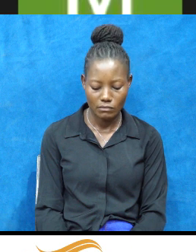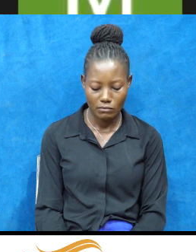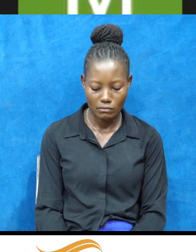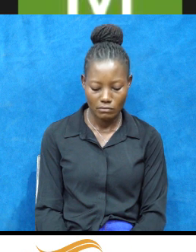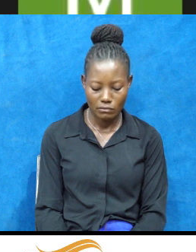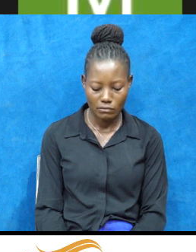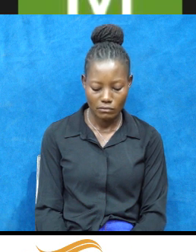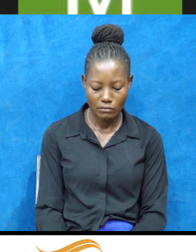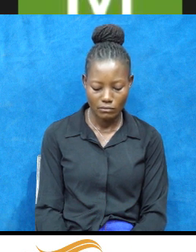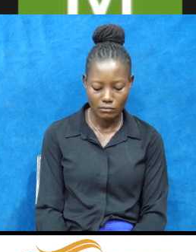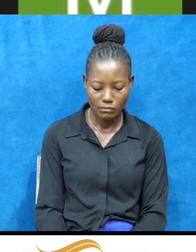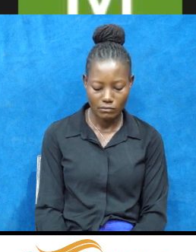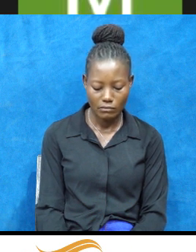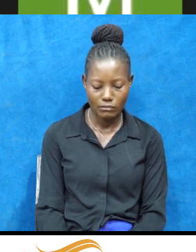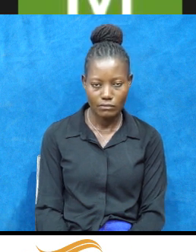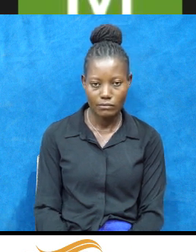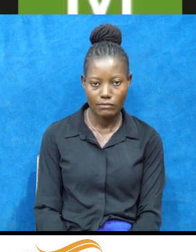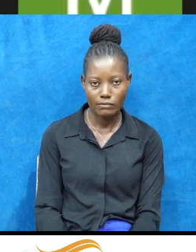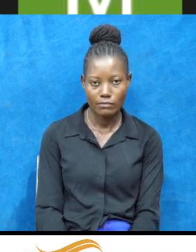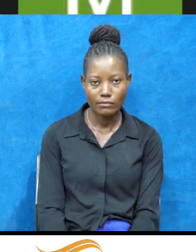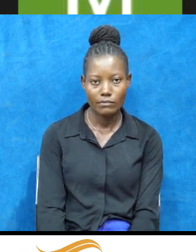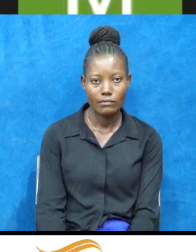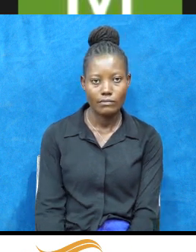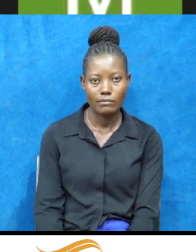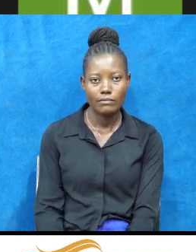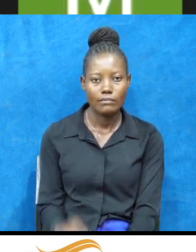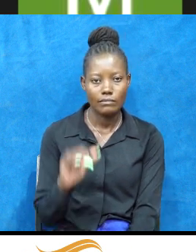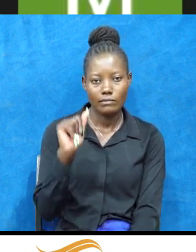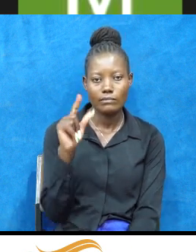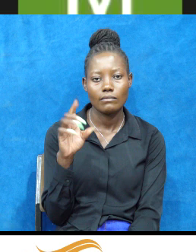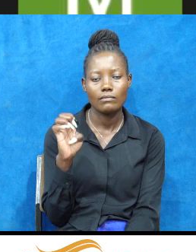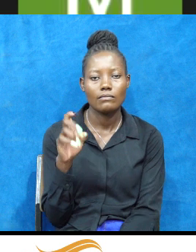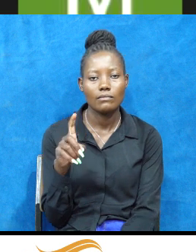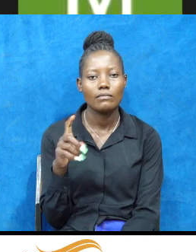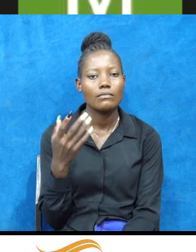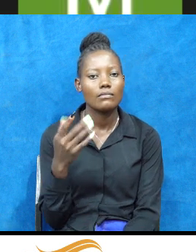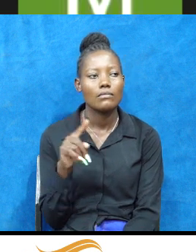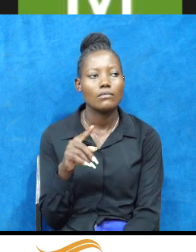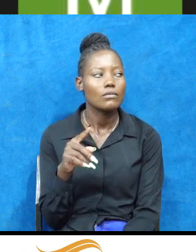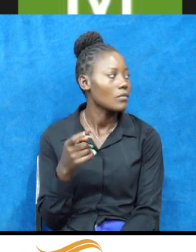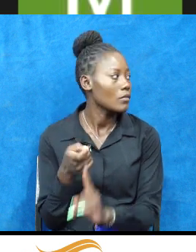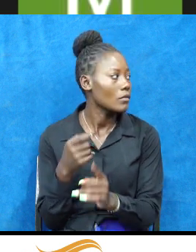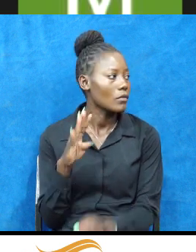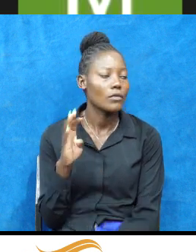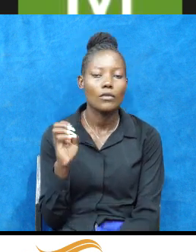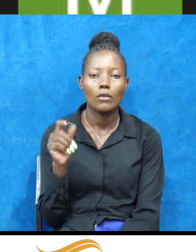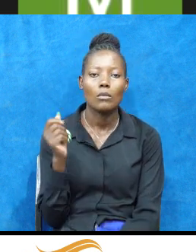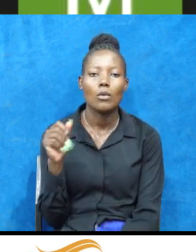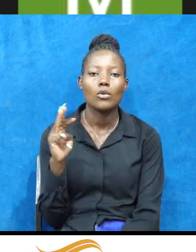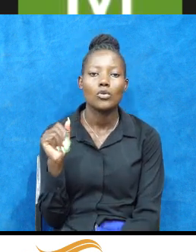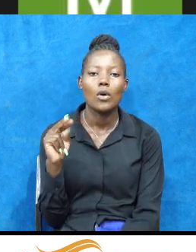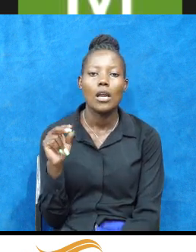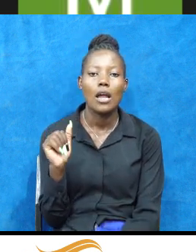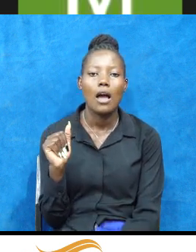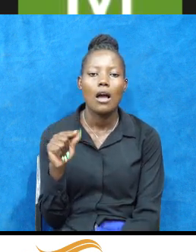Me, I don't have a question. Alex from Botswana, Mr. Milton. Hi, John. Alex. How are you? I'm all right. Yourself?